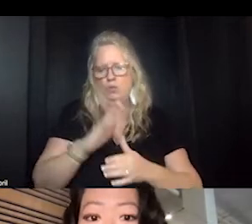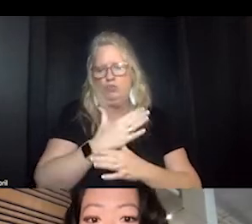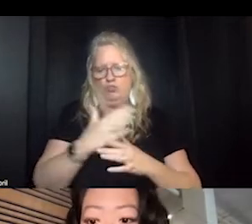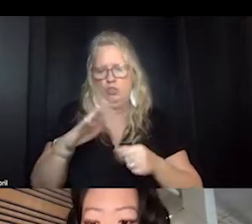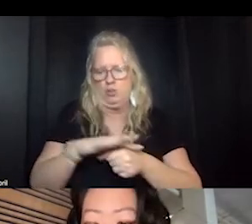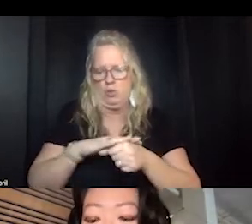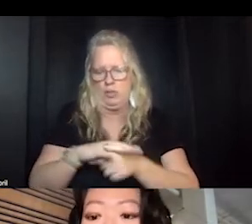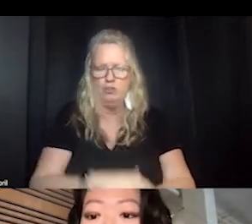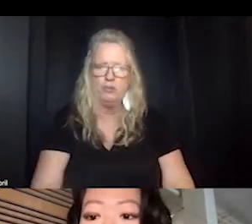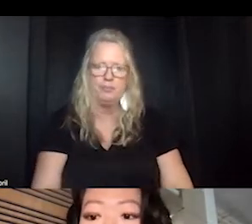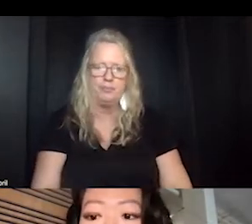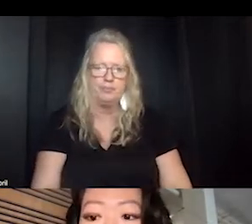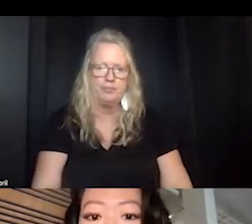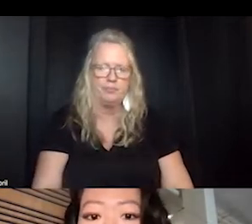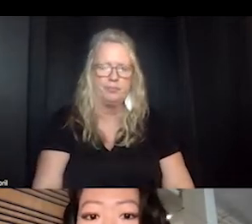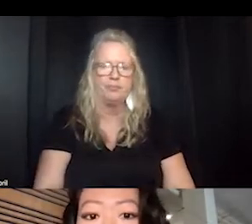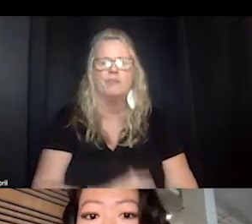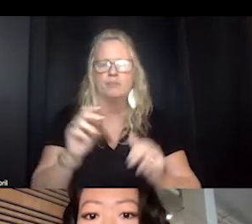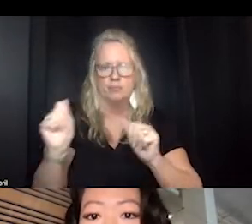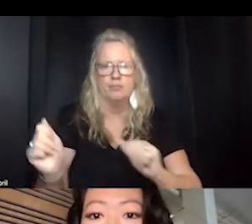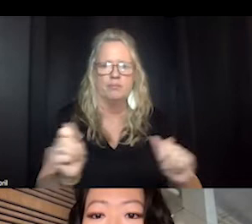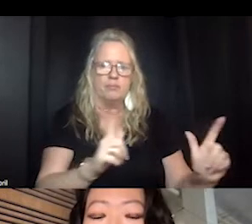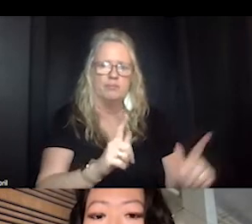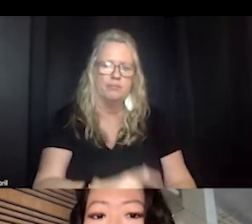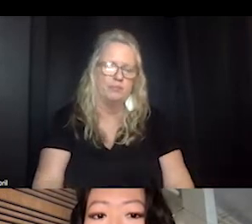location. Next slide.